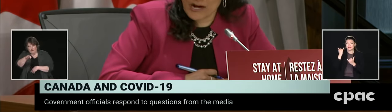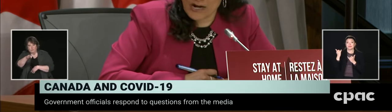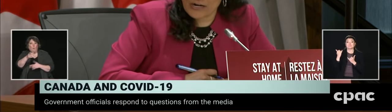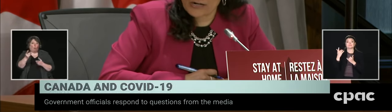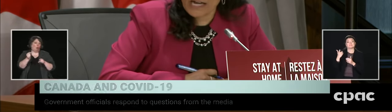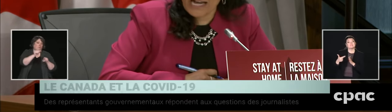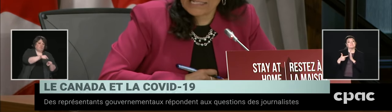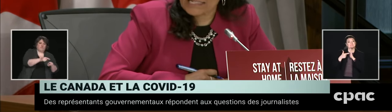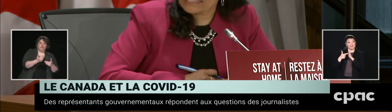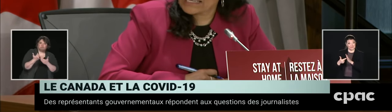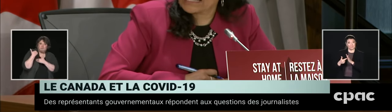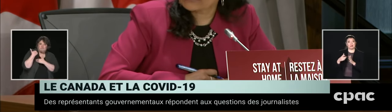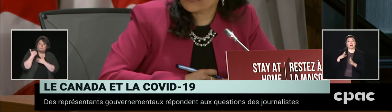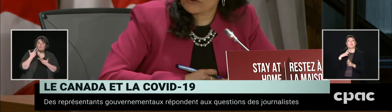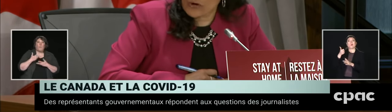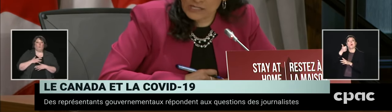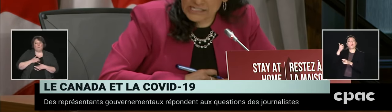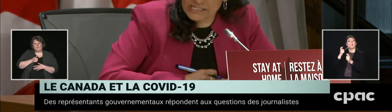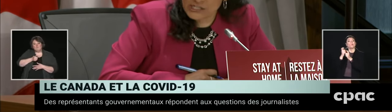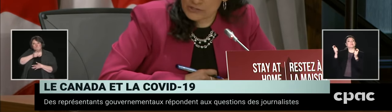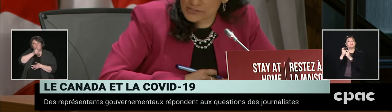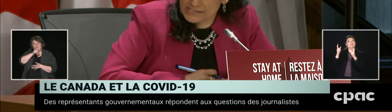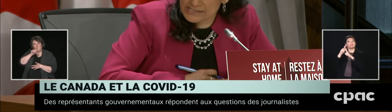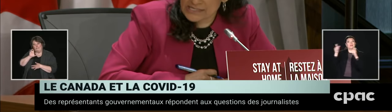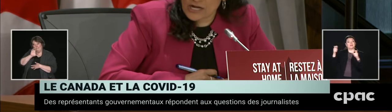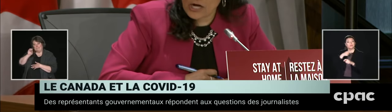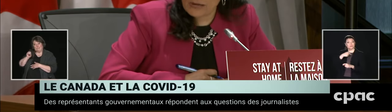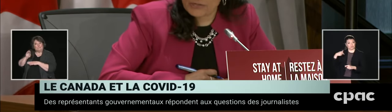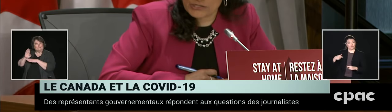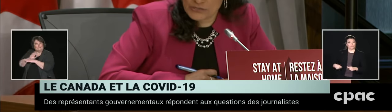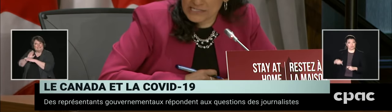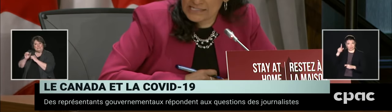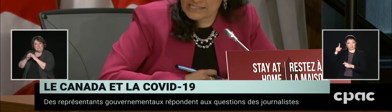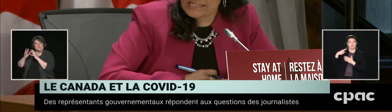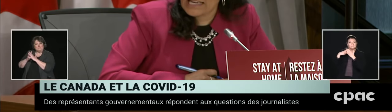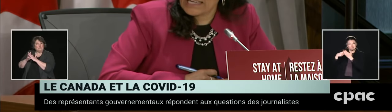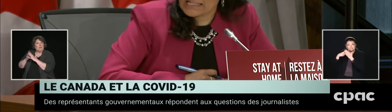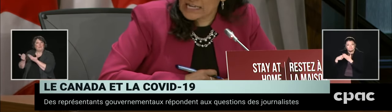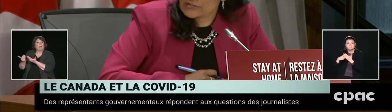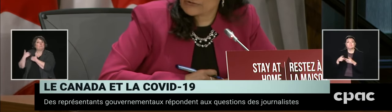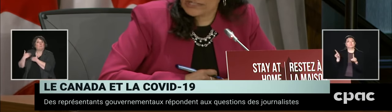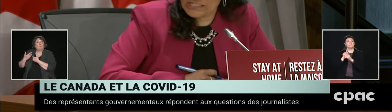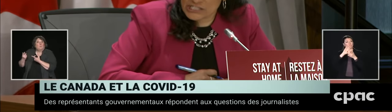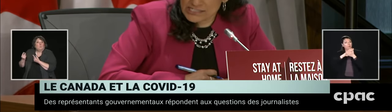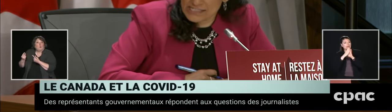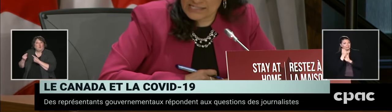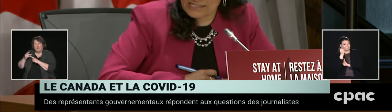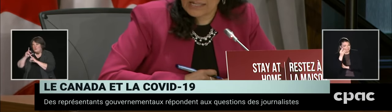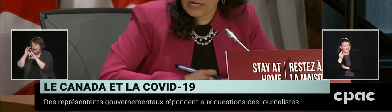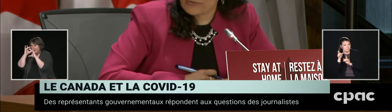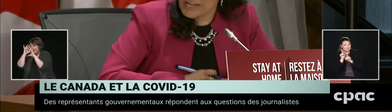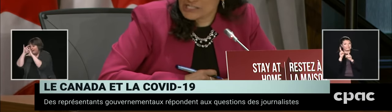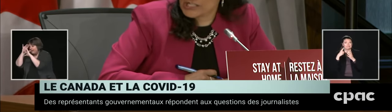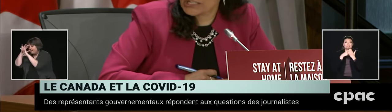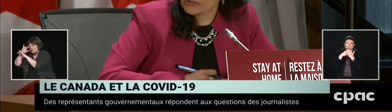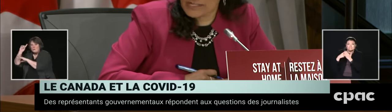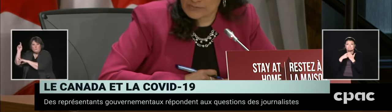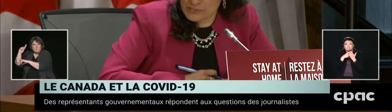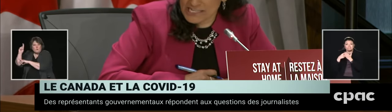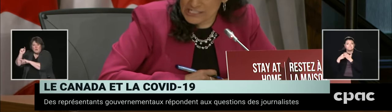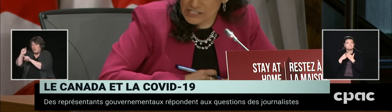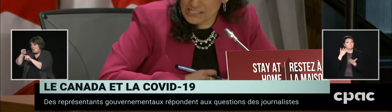who are assisting us with quality assurance opportunities, in-country logistics,